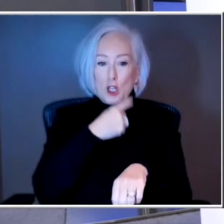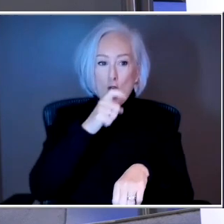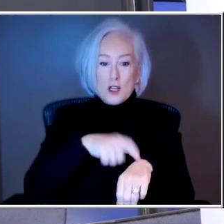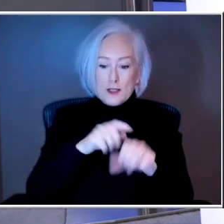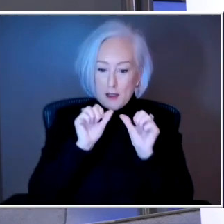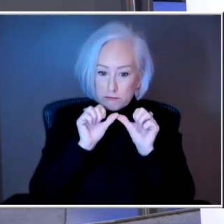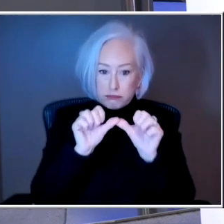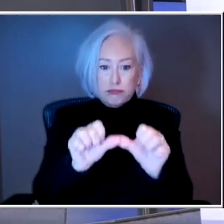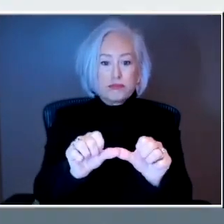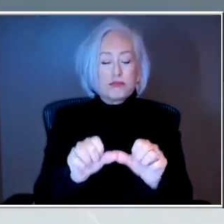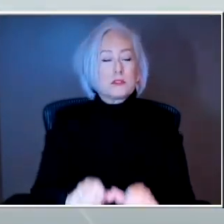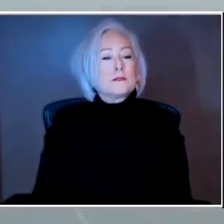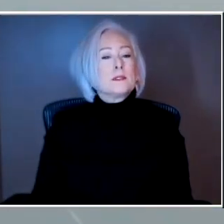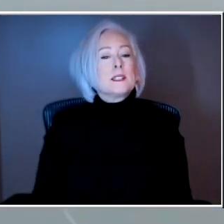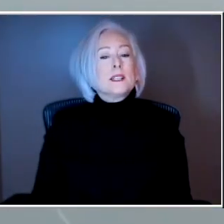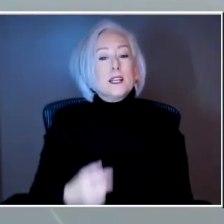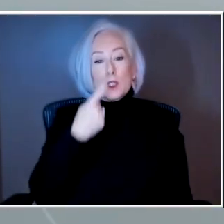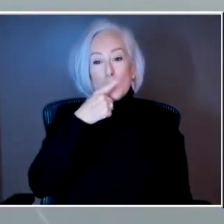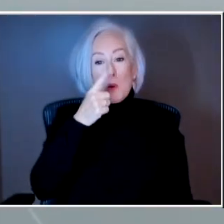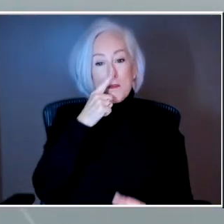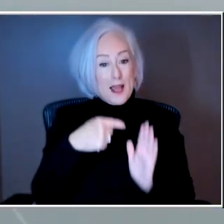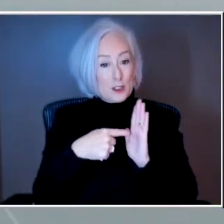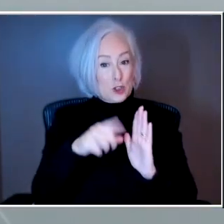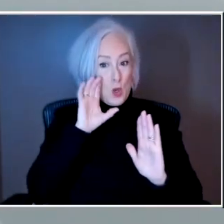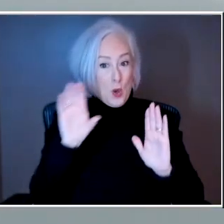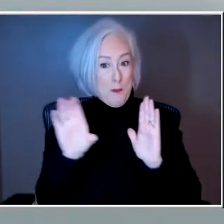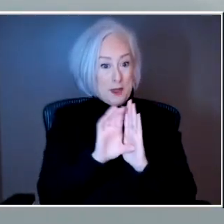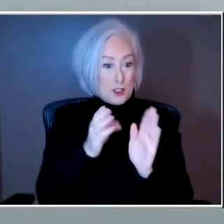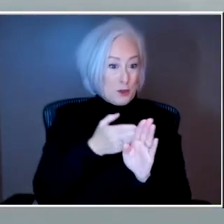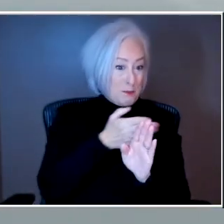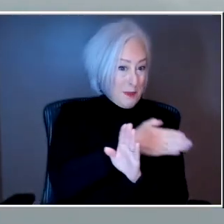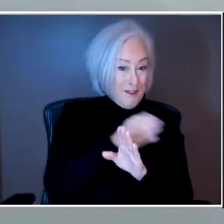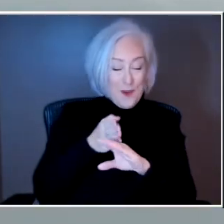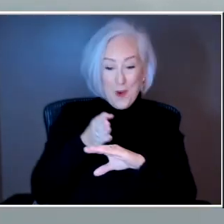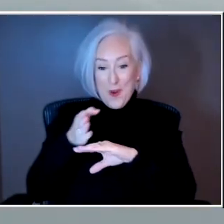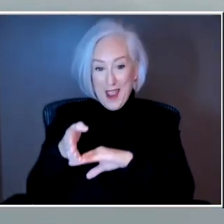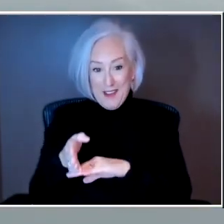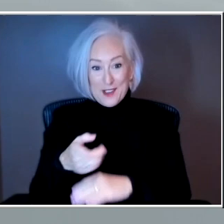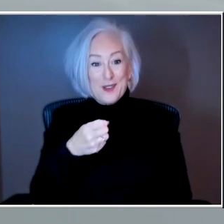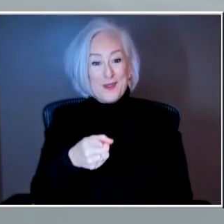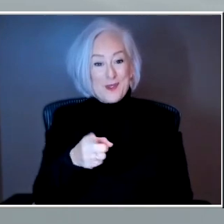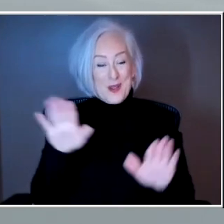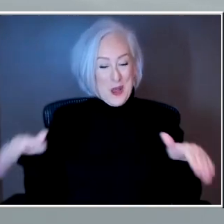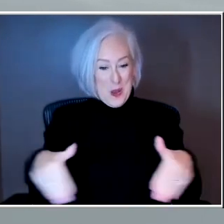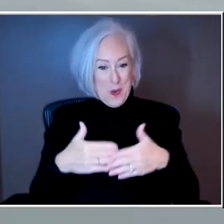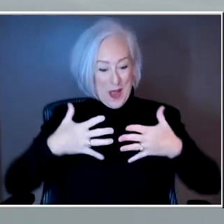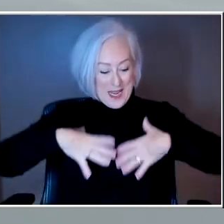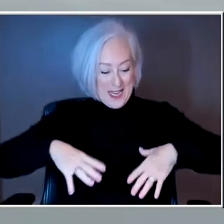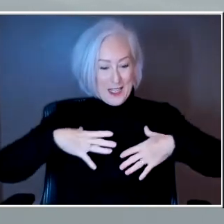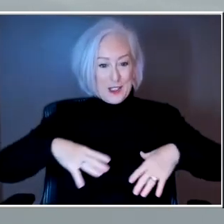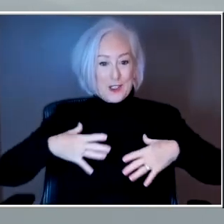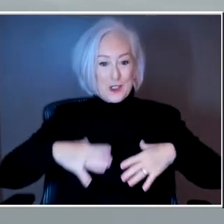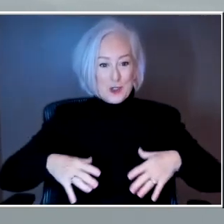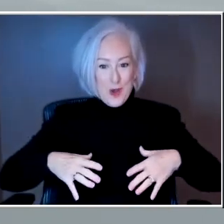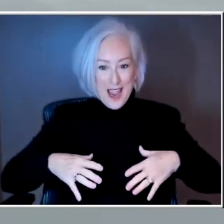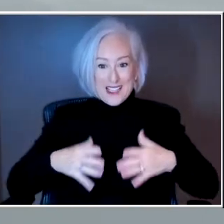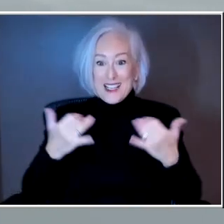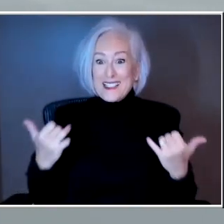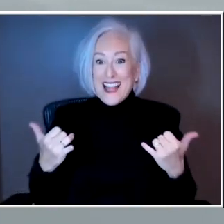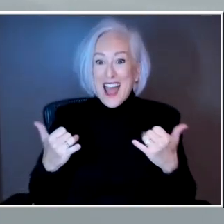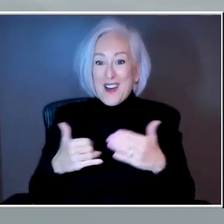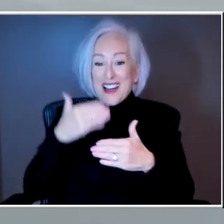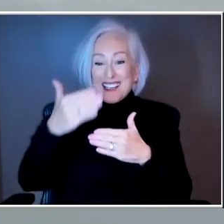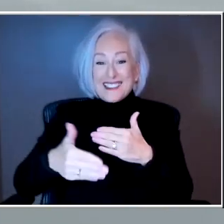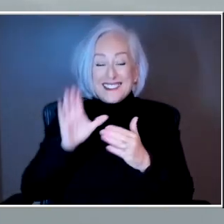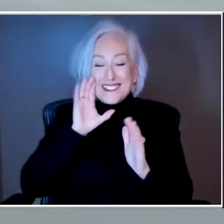before and after photos. We always love to see those. Here's one in your wedding dress. The dress is swallowing you up here. But before the surgery,